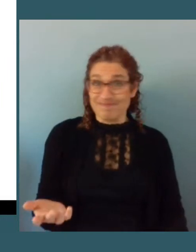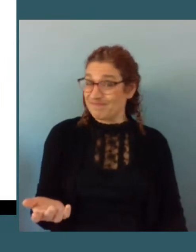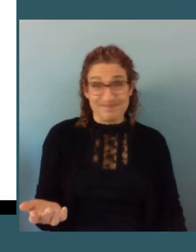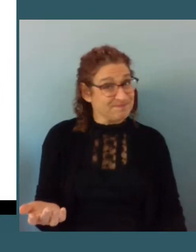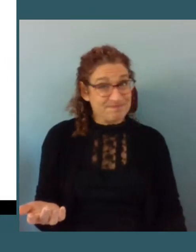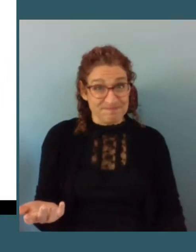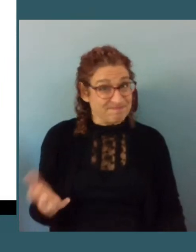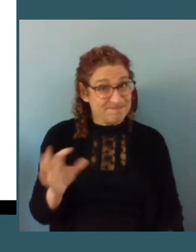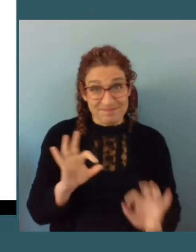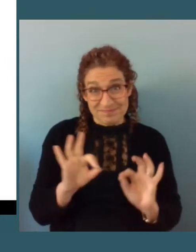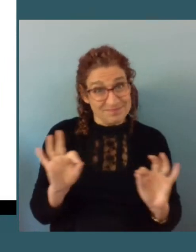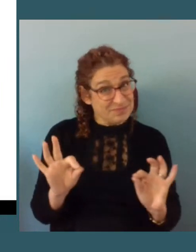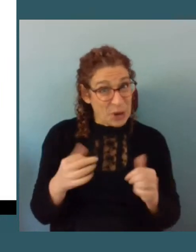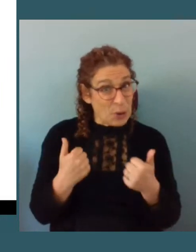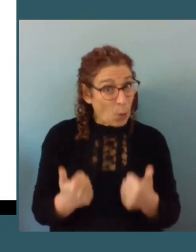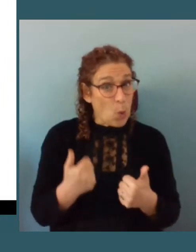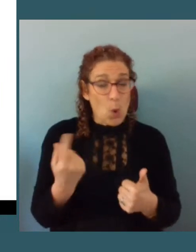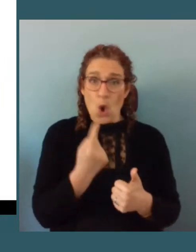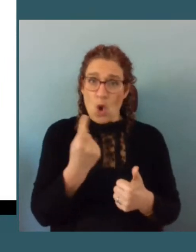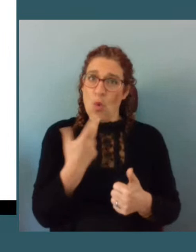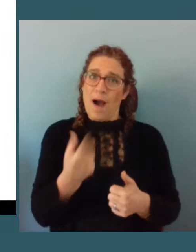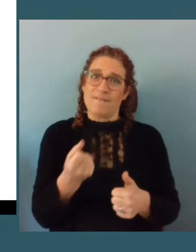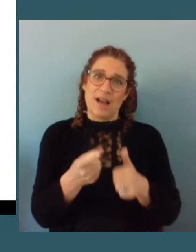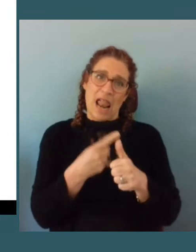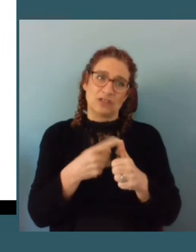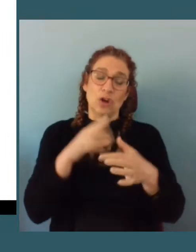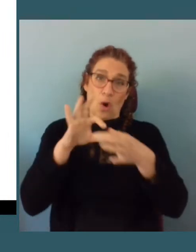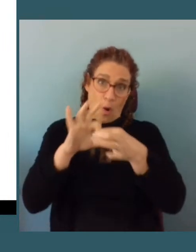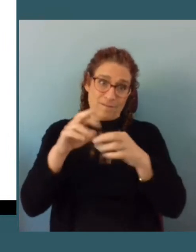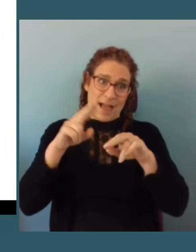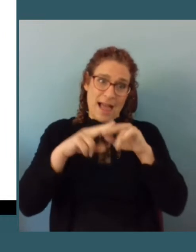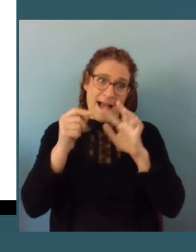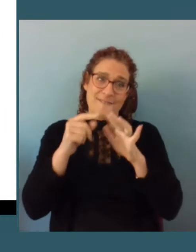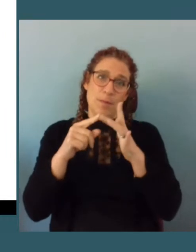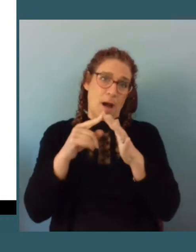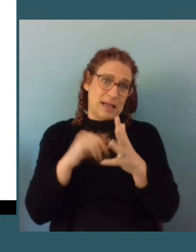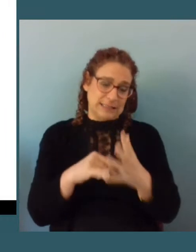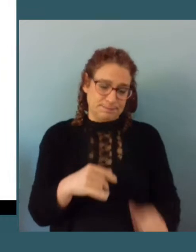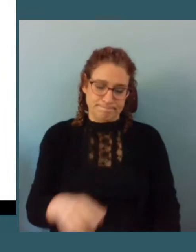we're not doing well for FPIES in that situation.